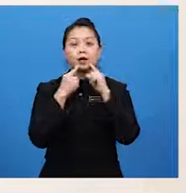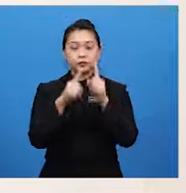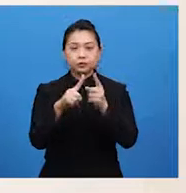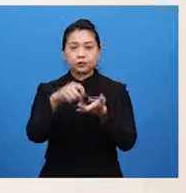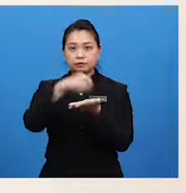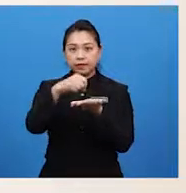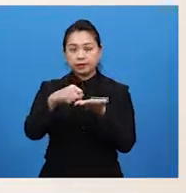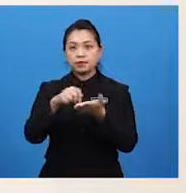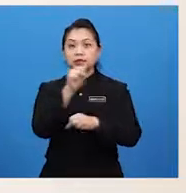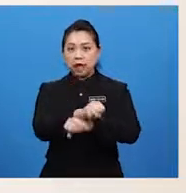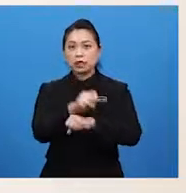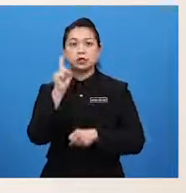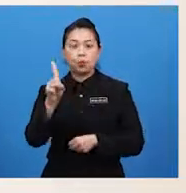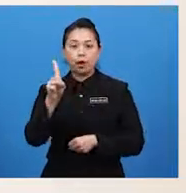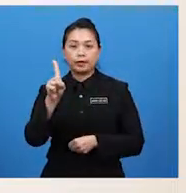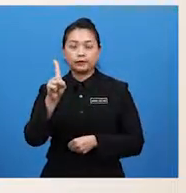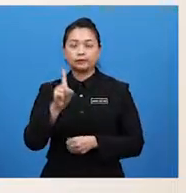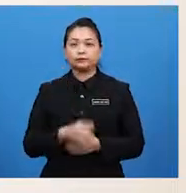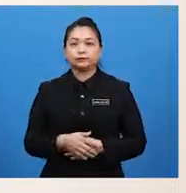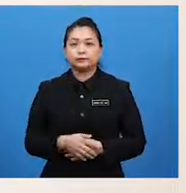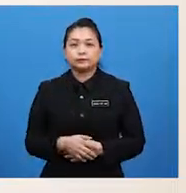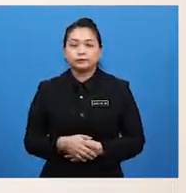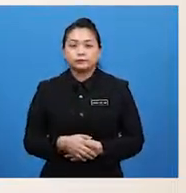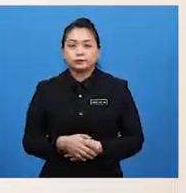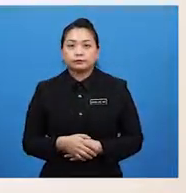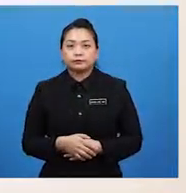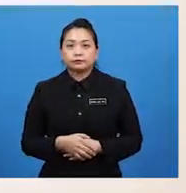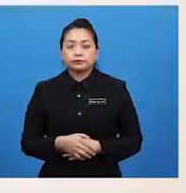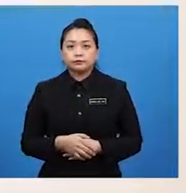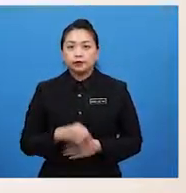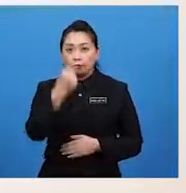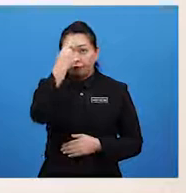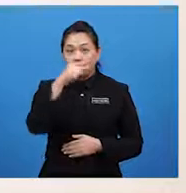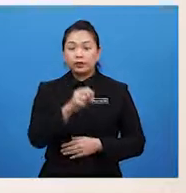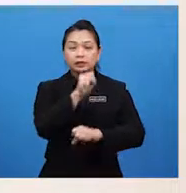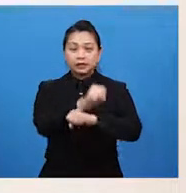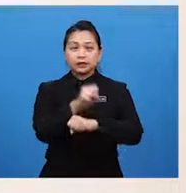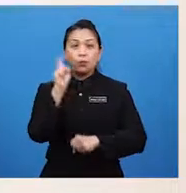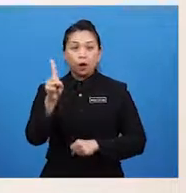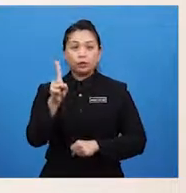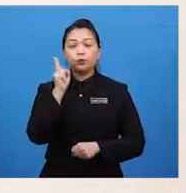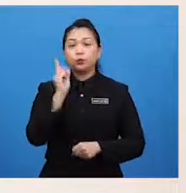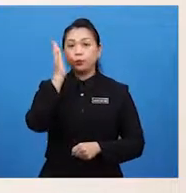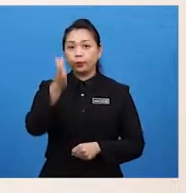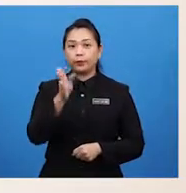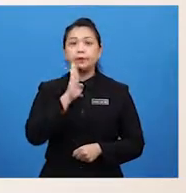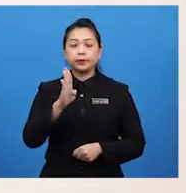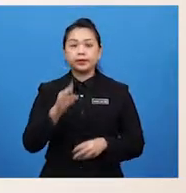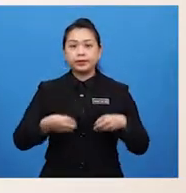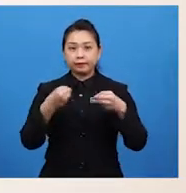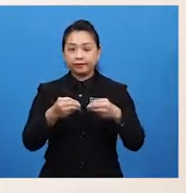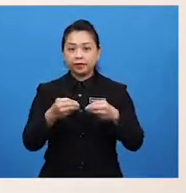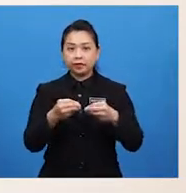writing task 1 section. For task 1, you will be given either an